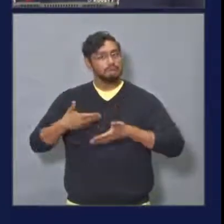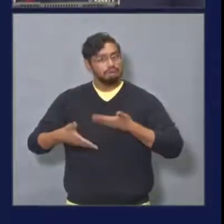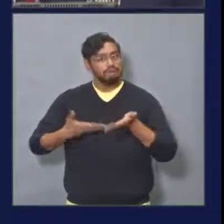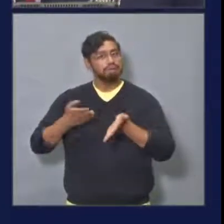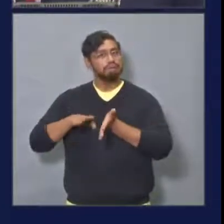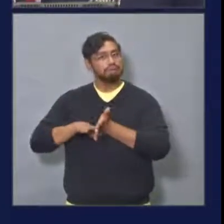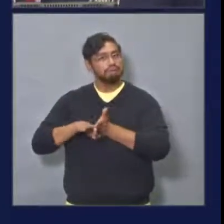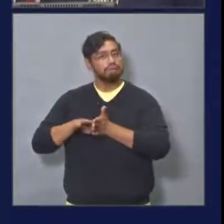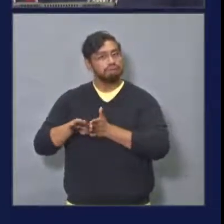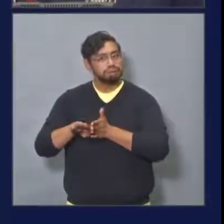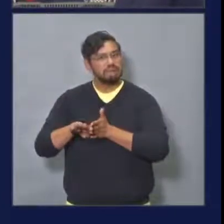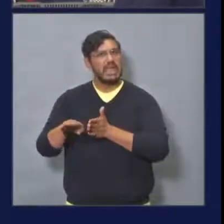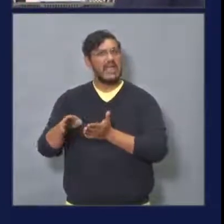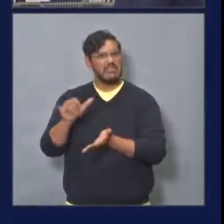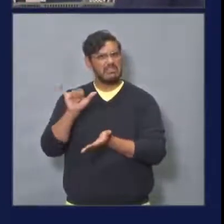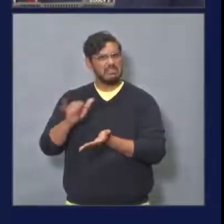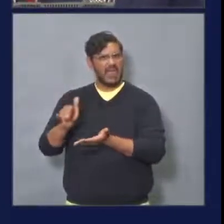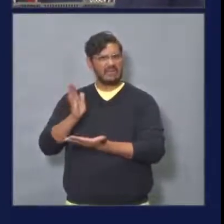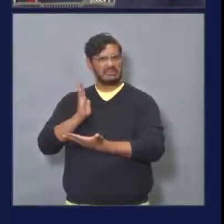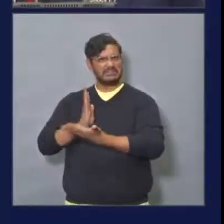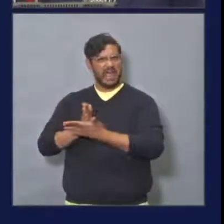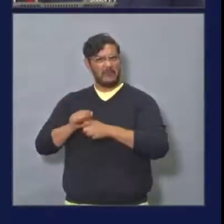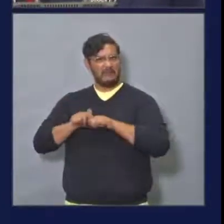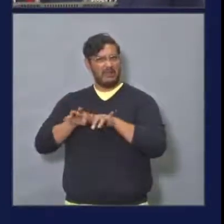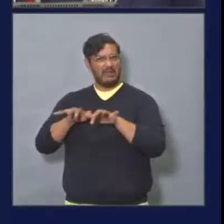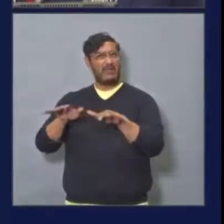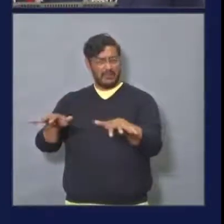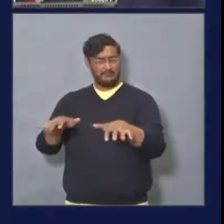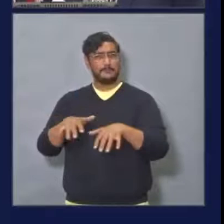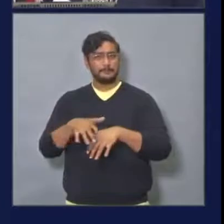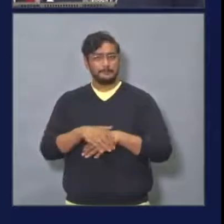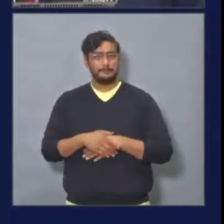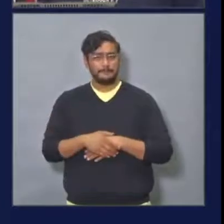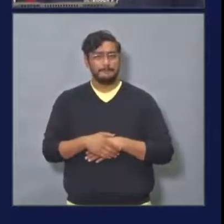spread of the deadly virus. And I'd go on to the next slide.